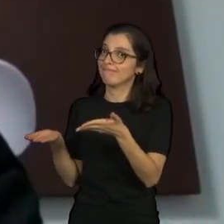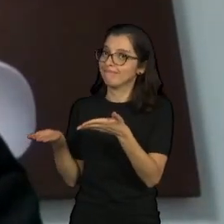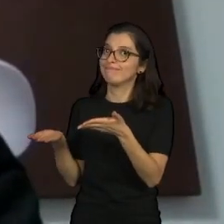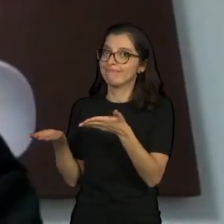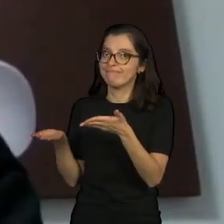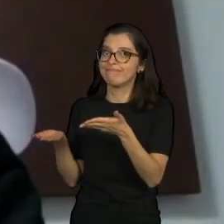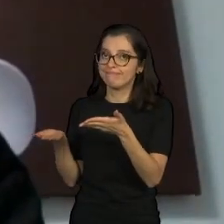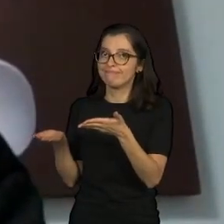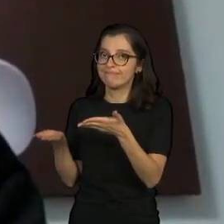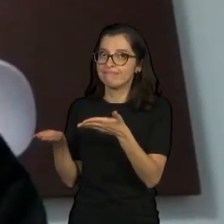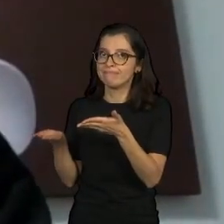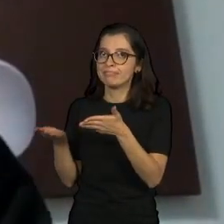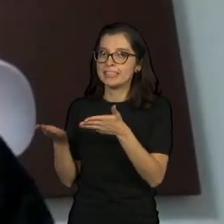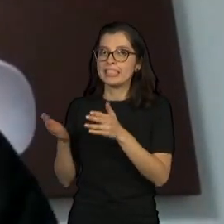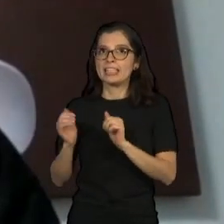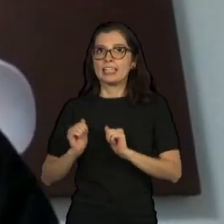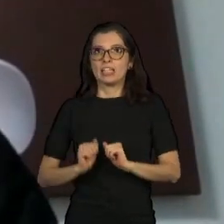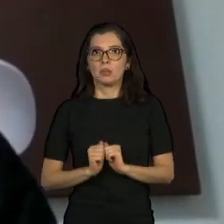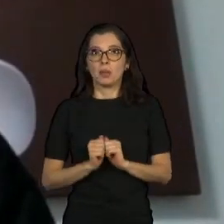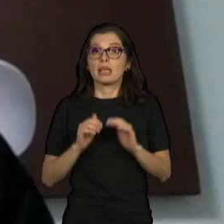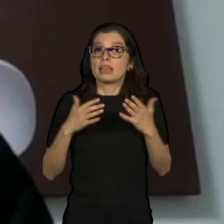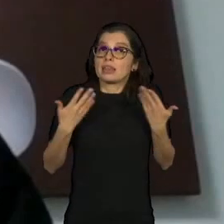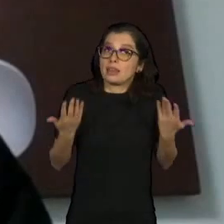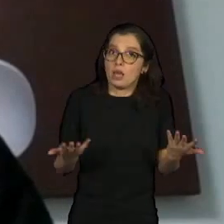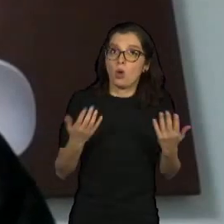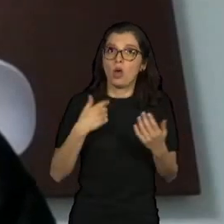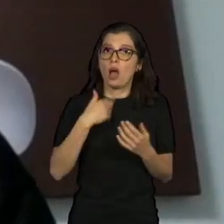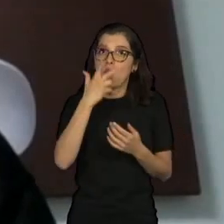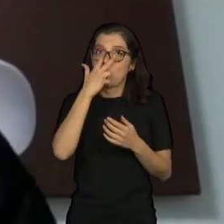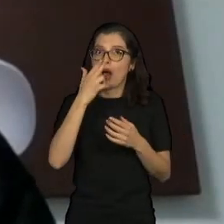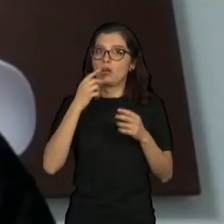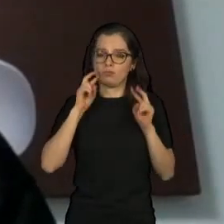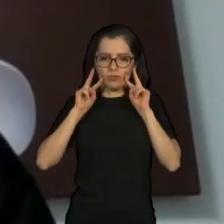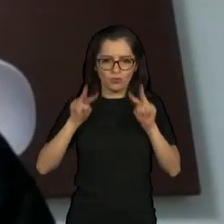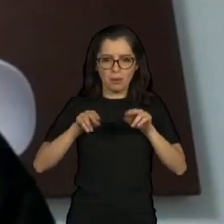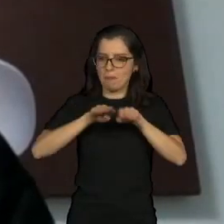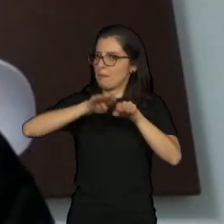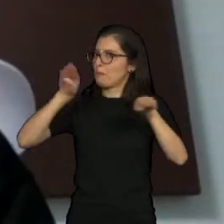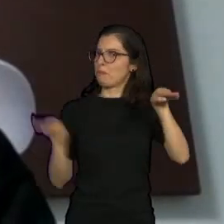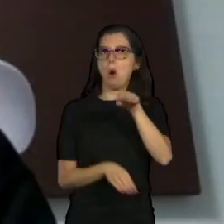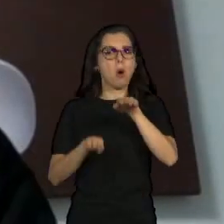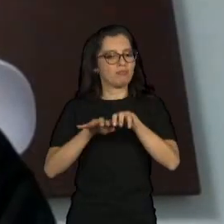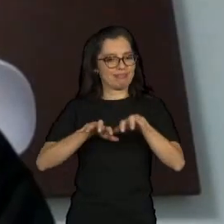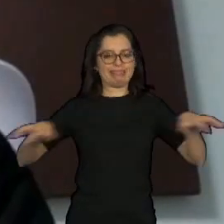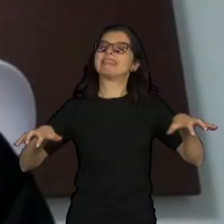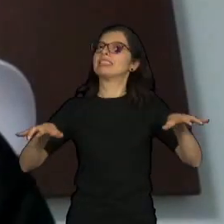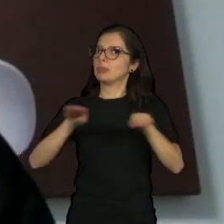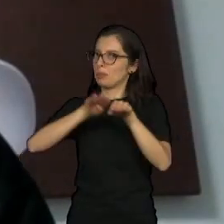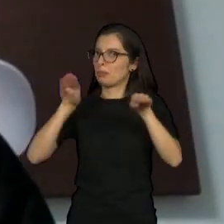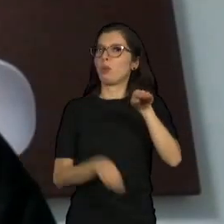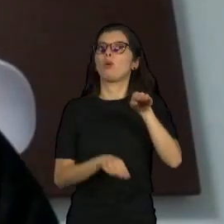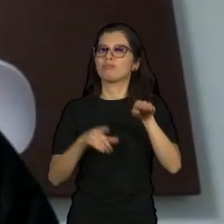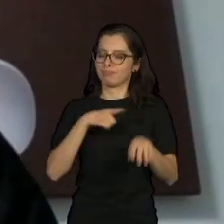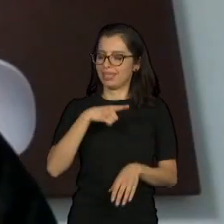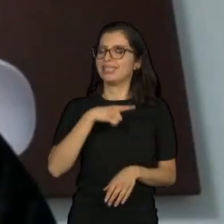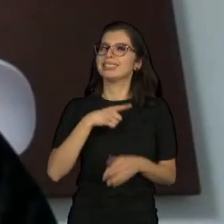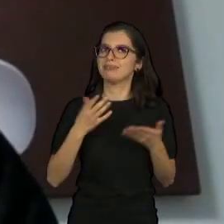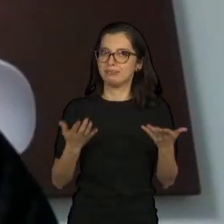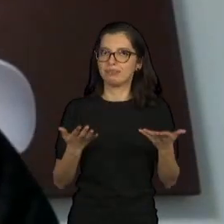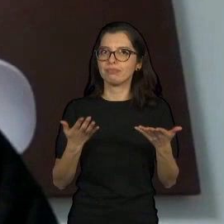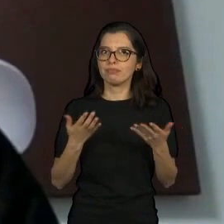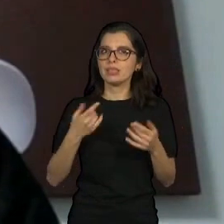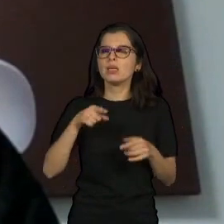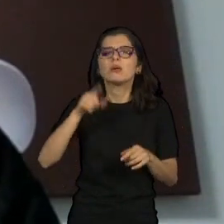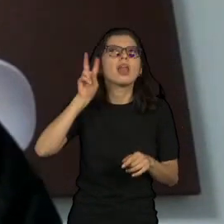on a daily basis. So you really have a really very high level of inequality there. It